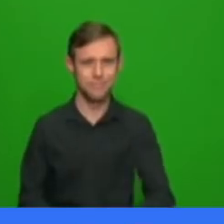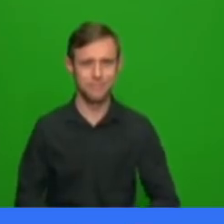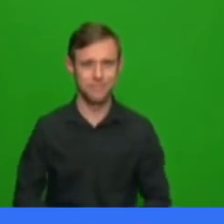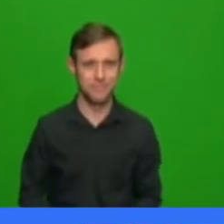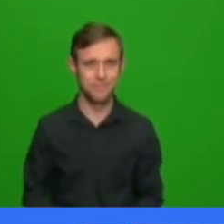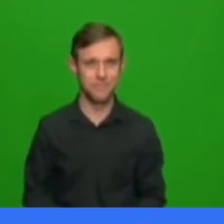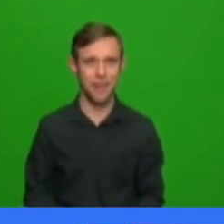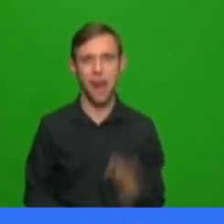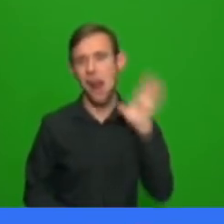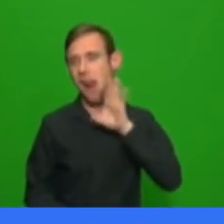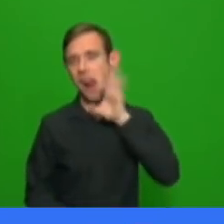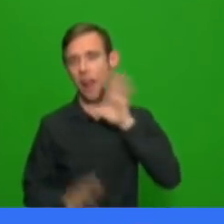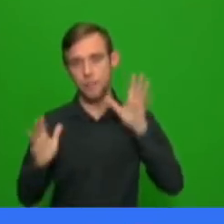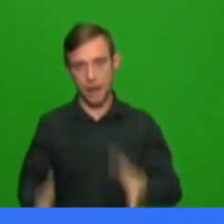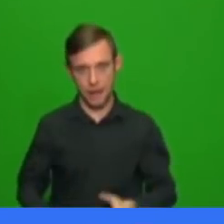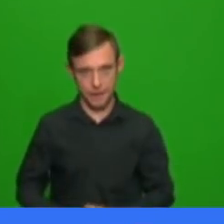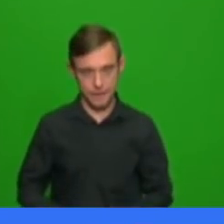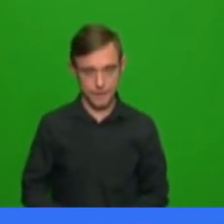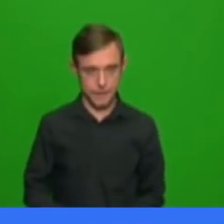You asked the question of